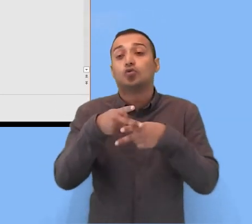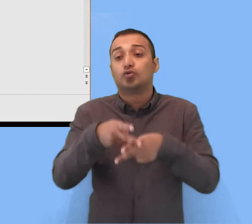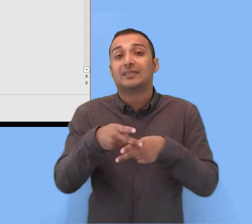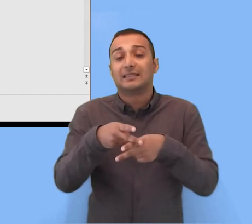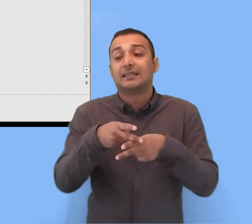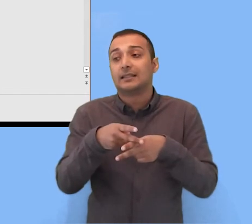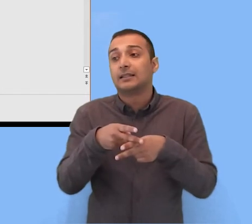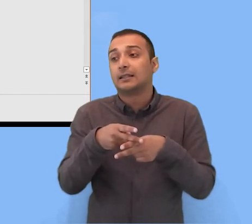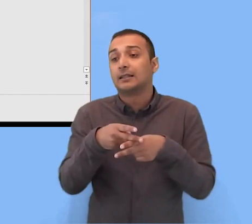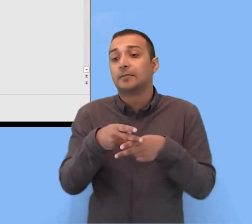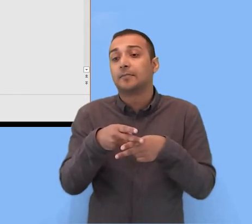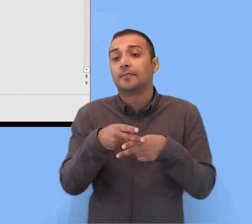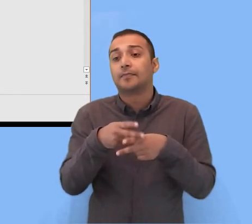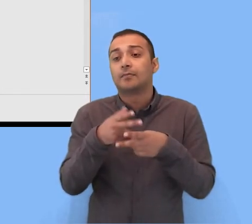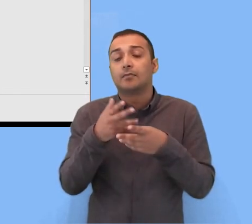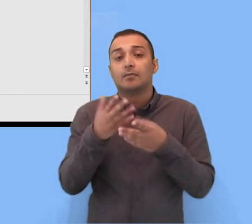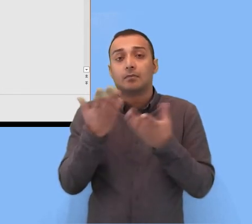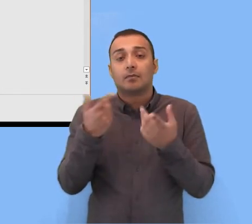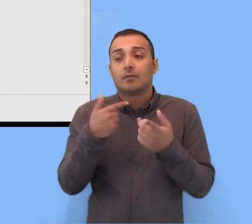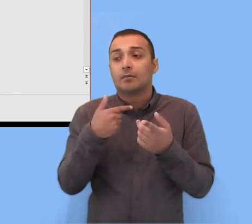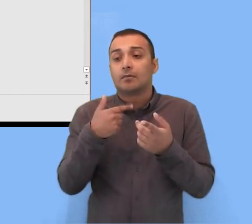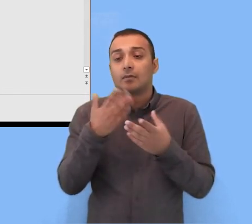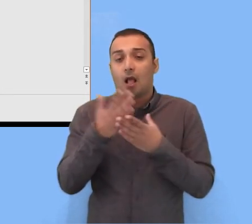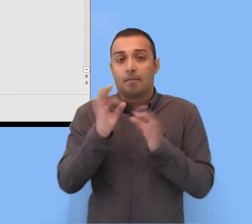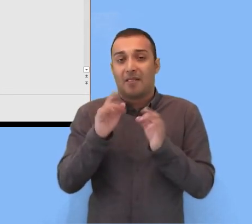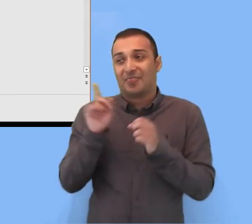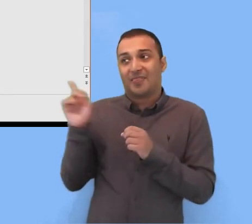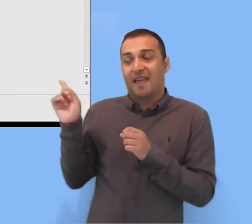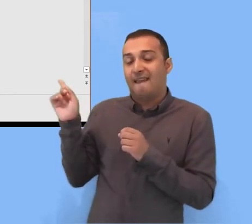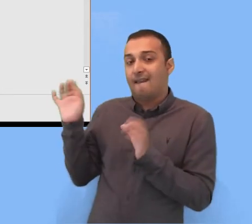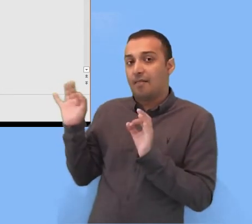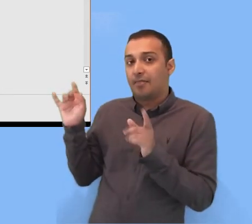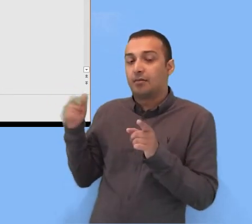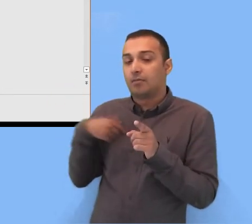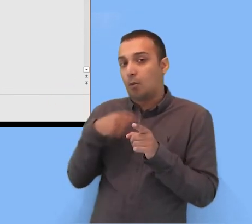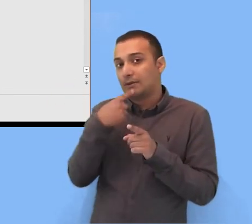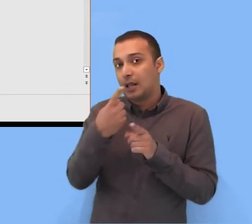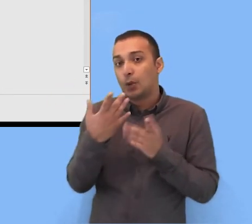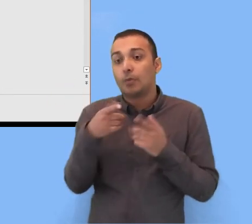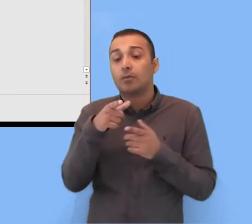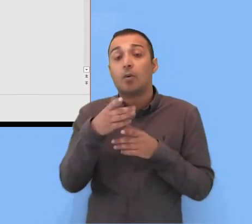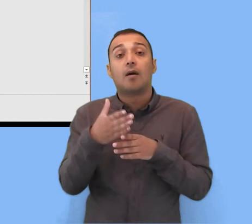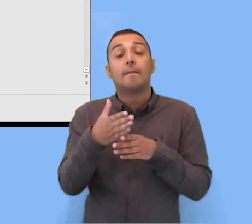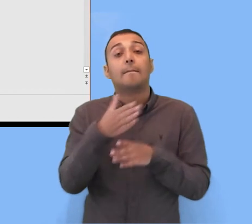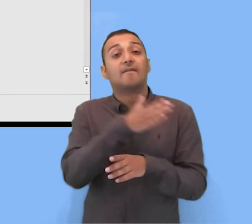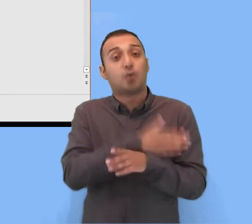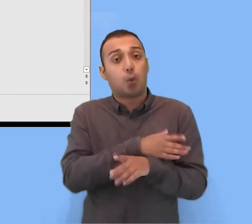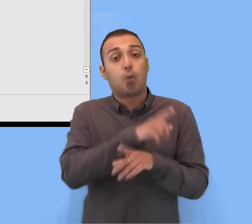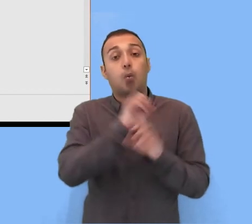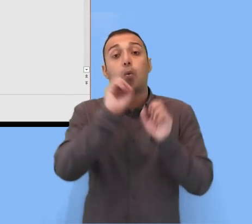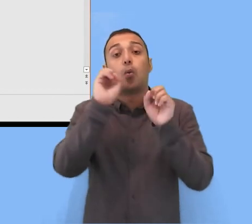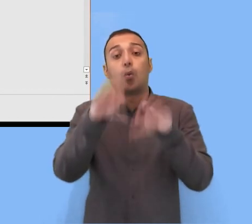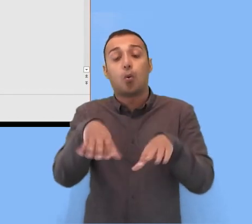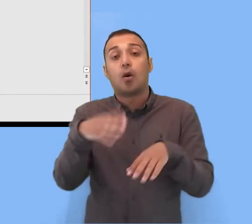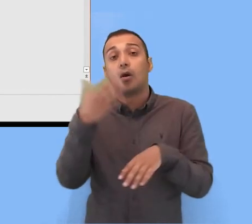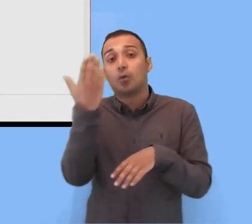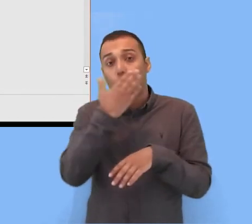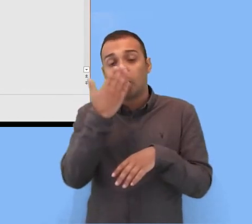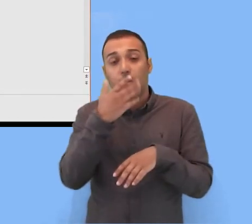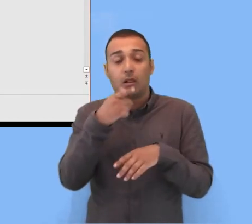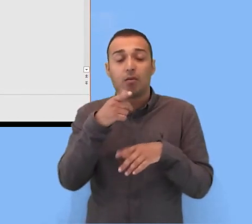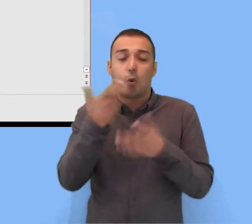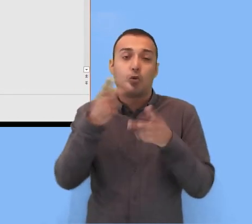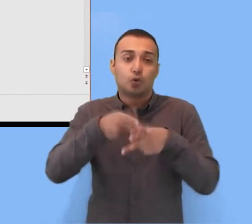just read a little bit of it out to you. So she said, before preschool, I'd do a lot of reading